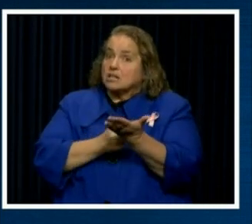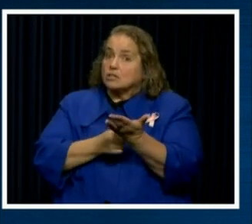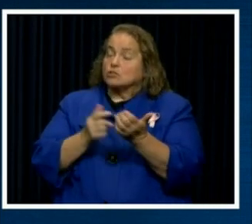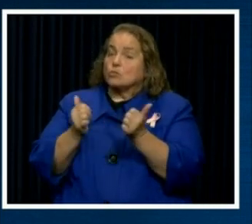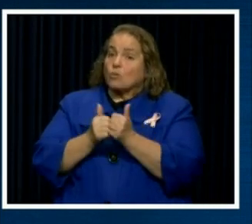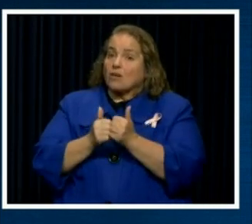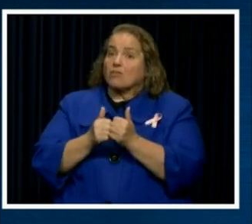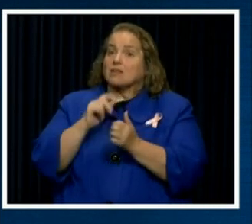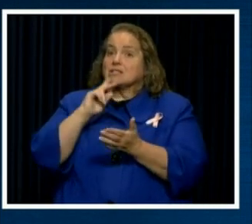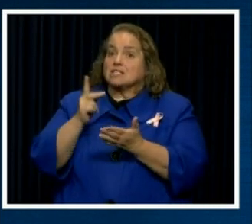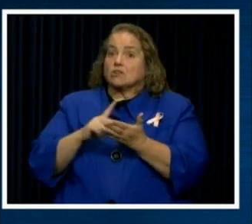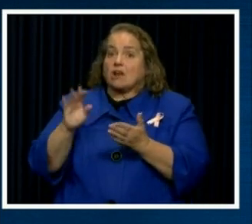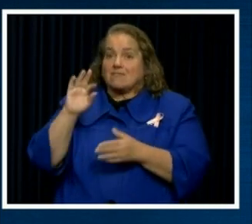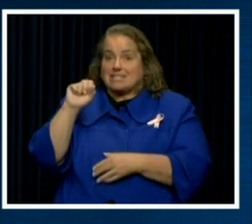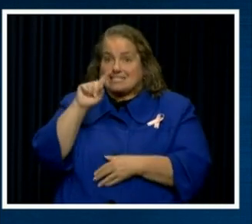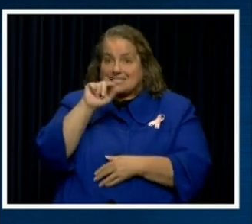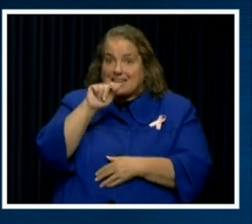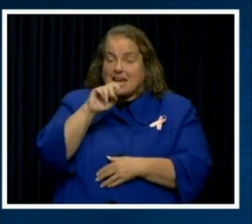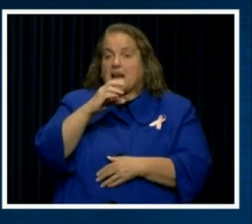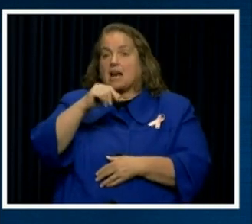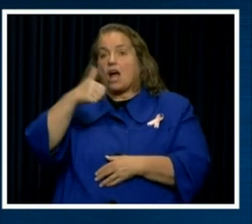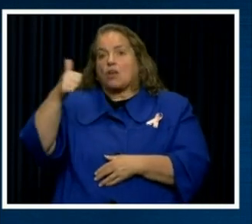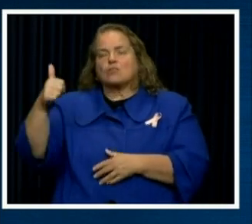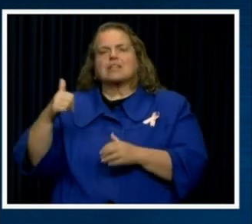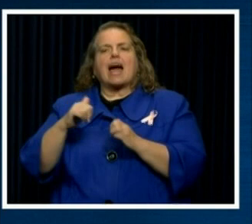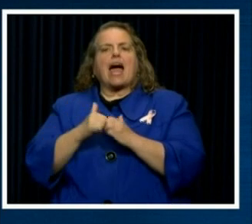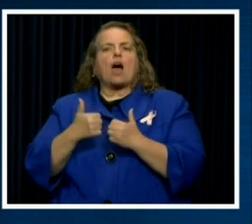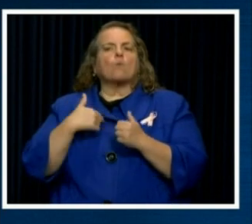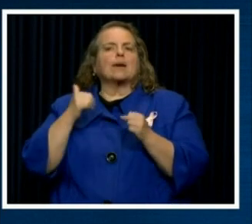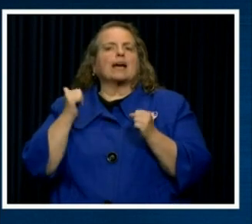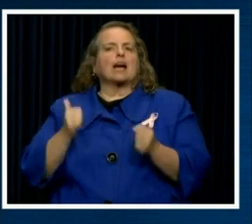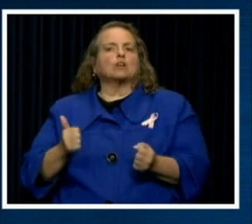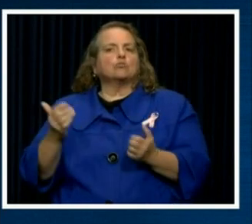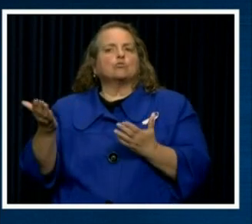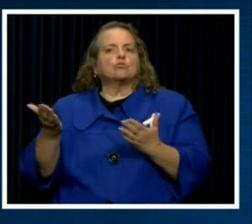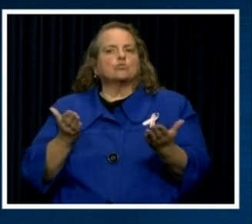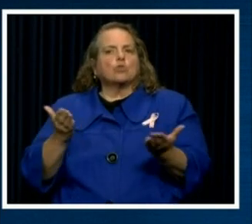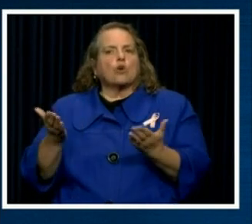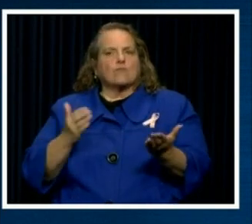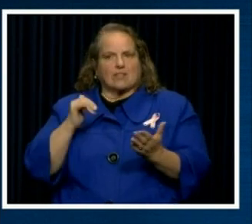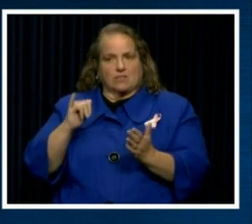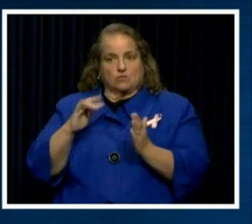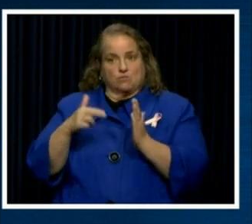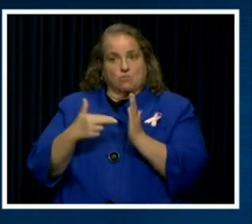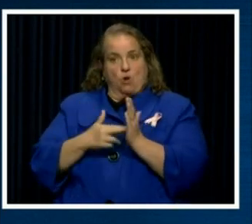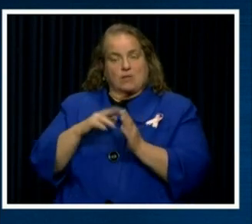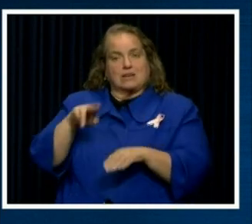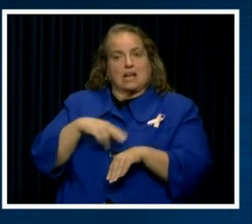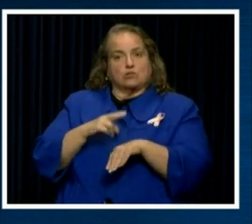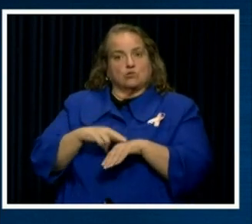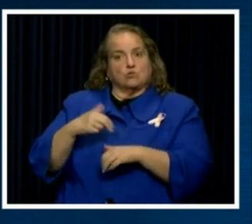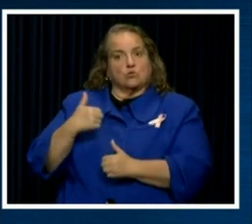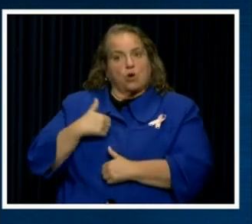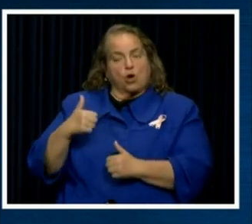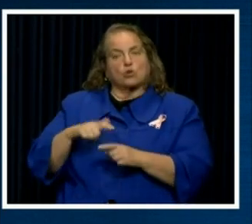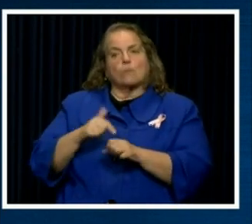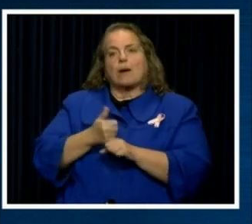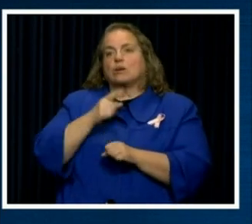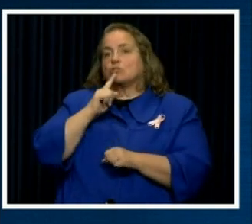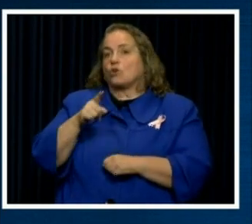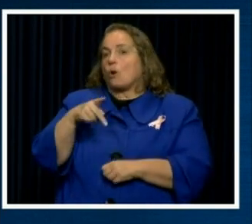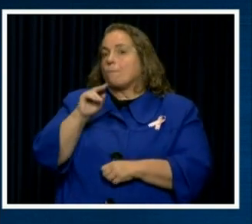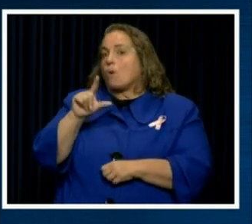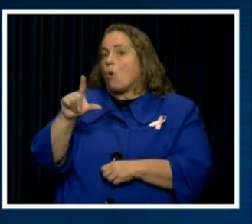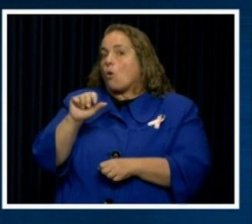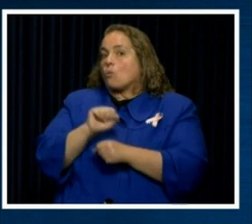with the Secretary of State and others about how we can serve this role, ensure that those poll workers aren't